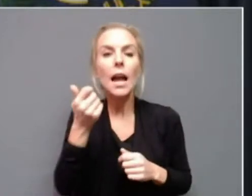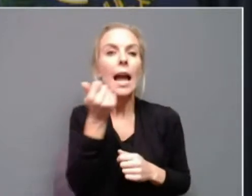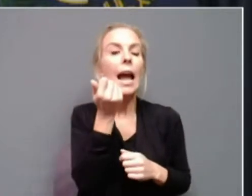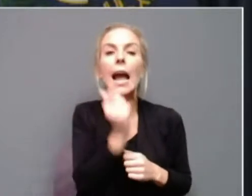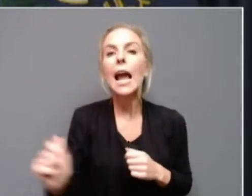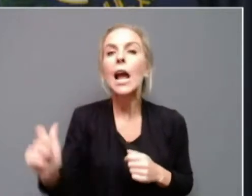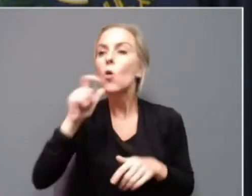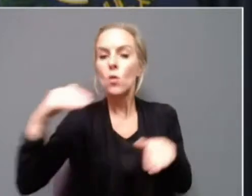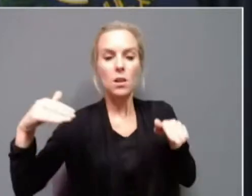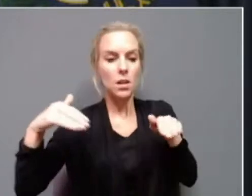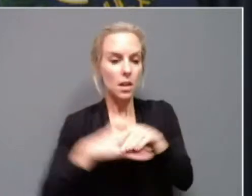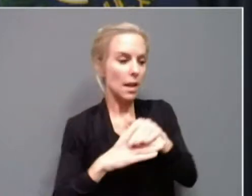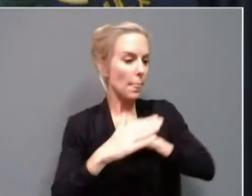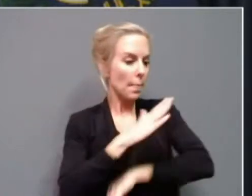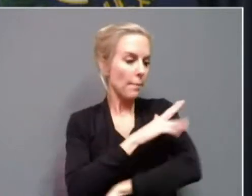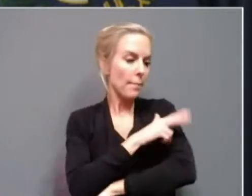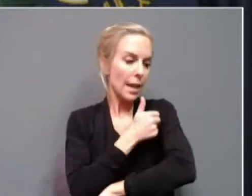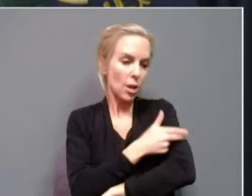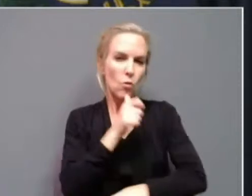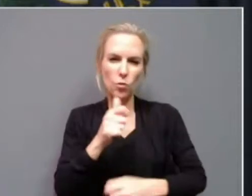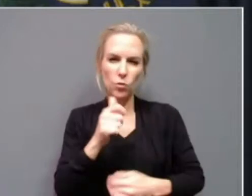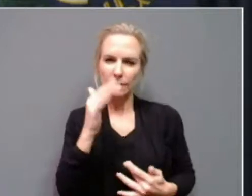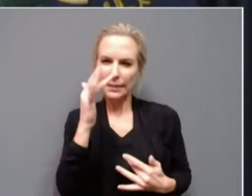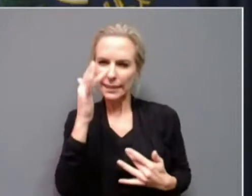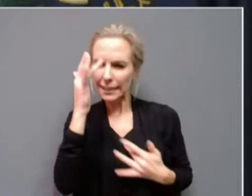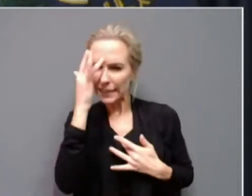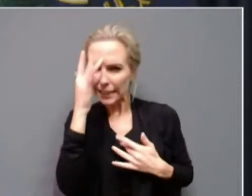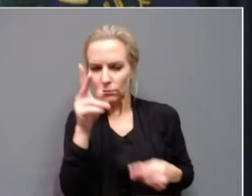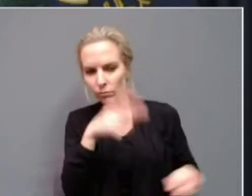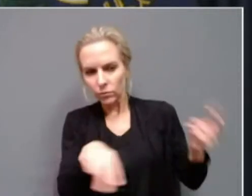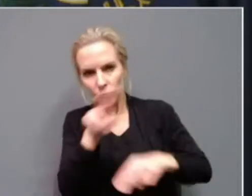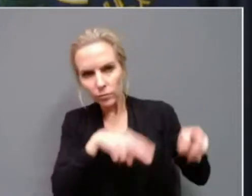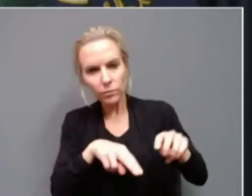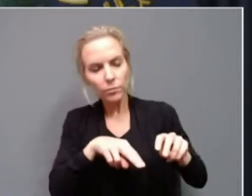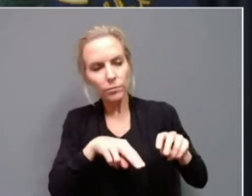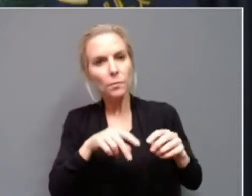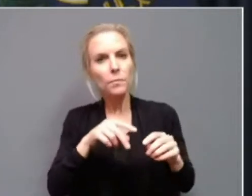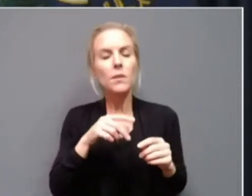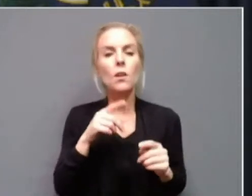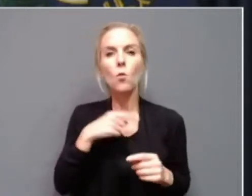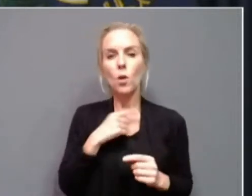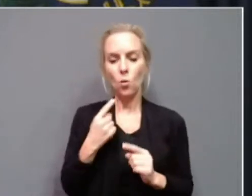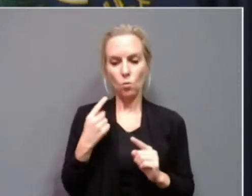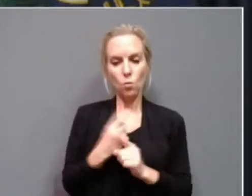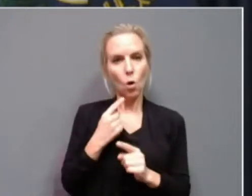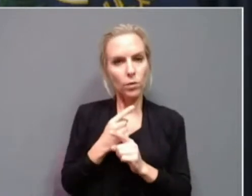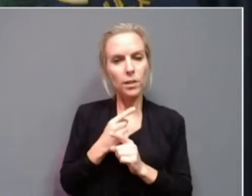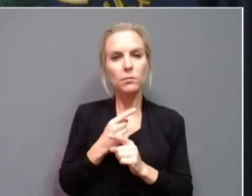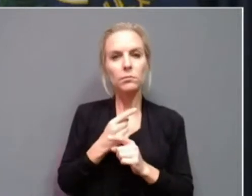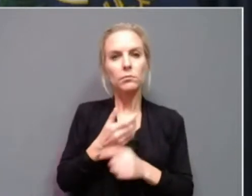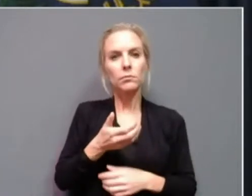for COVID symptoms, and we wore appropriate PPE throughout this time.